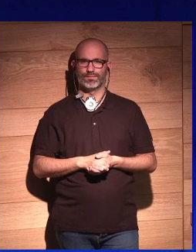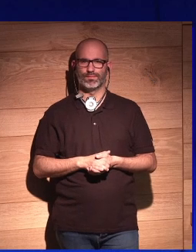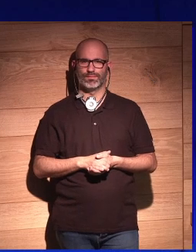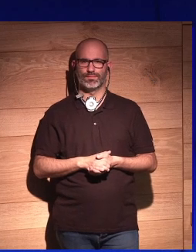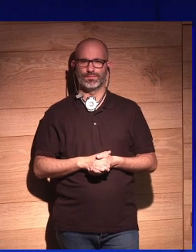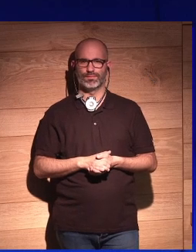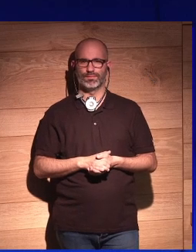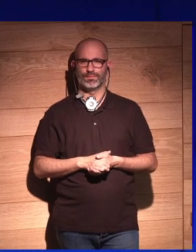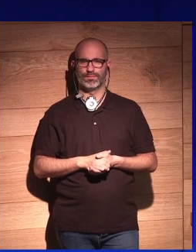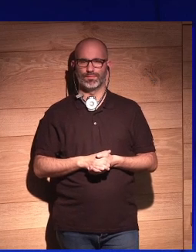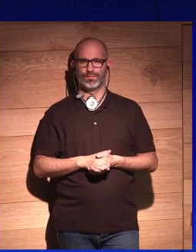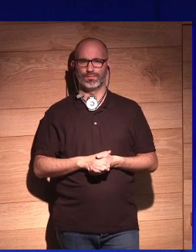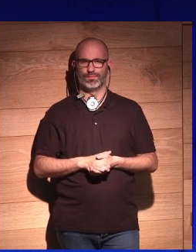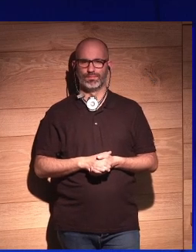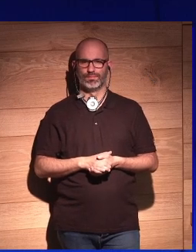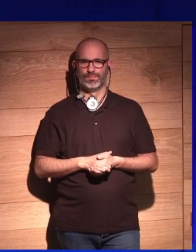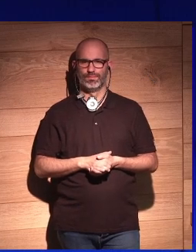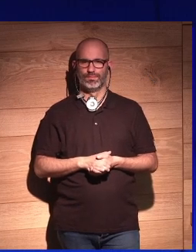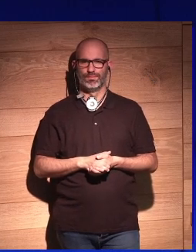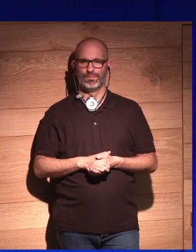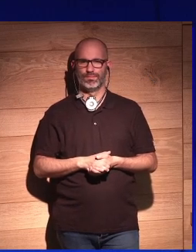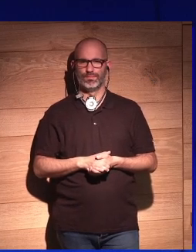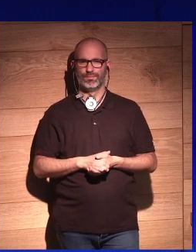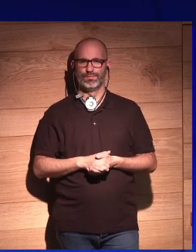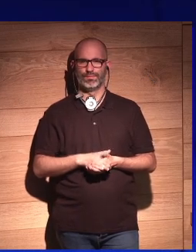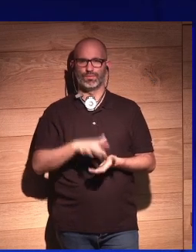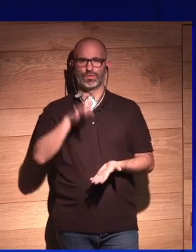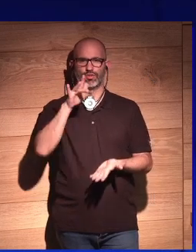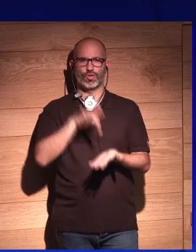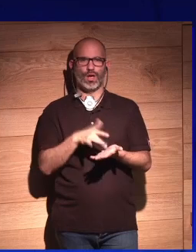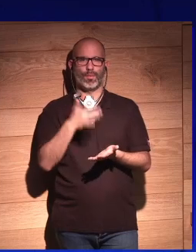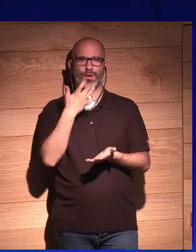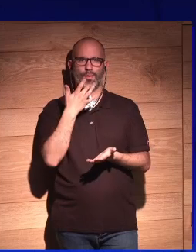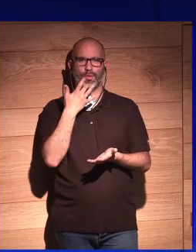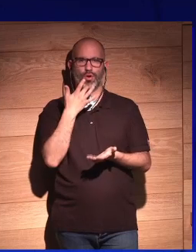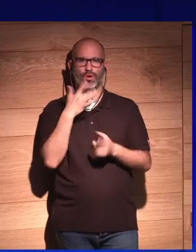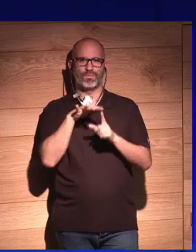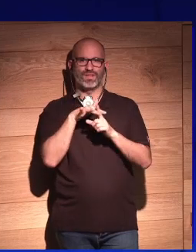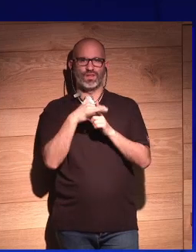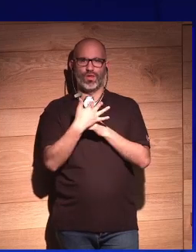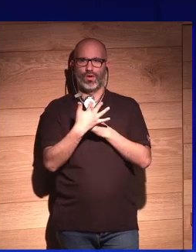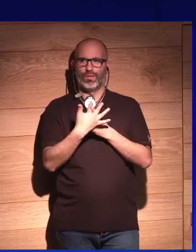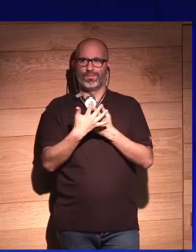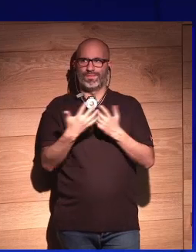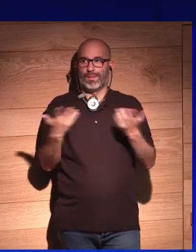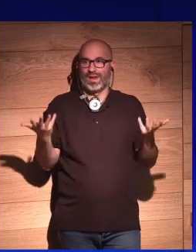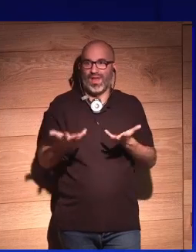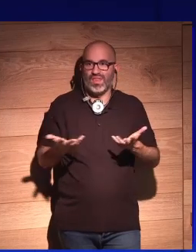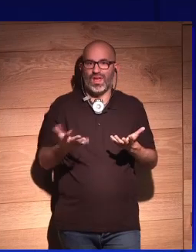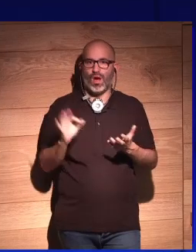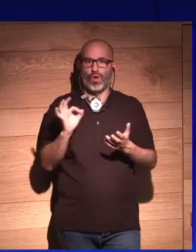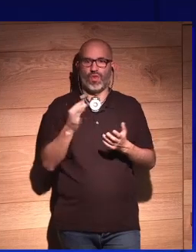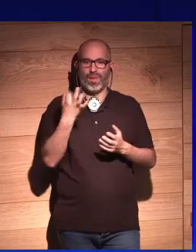when you have a emergency situation and there might need to be surgery, but you have to make a decision, and